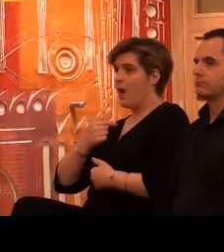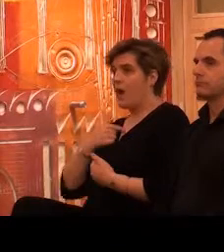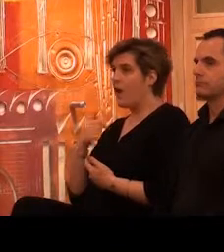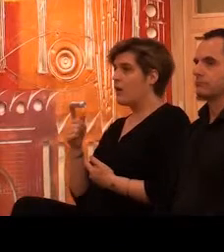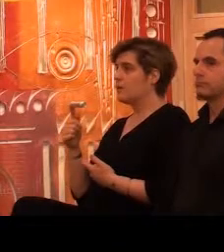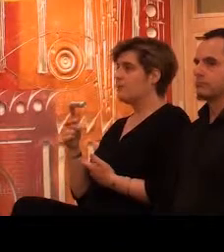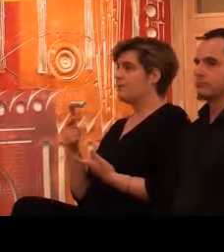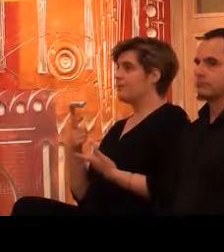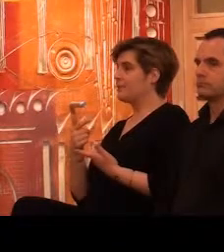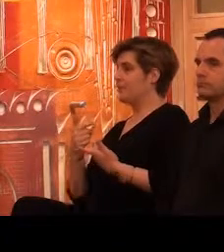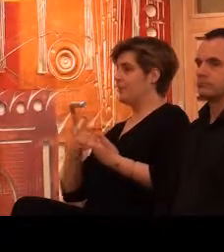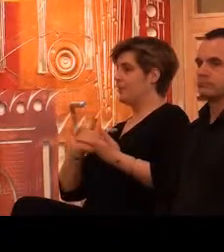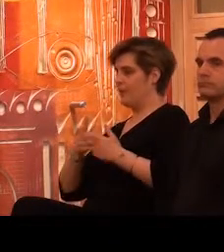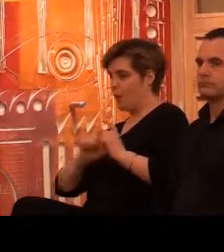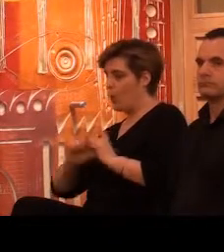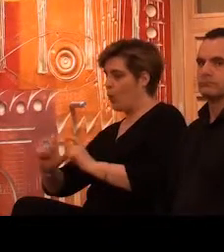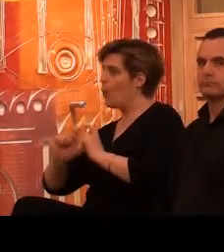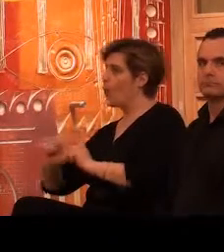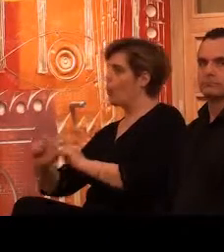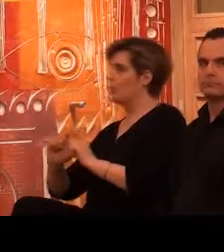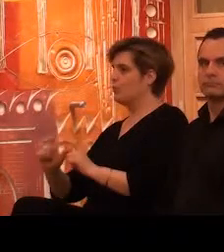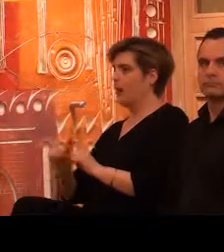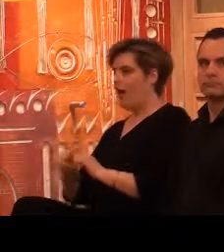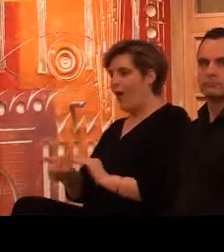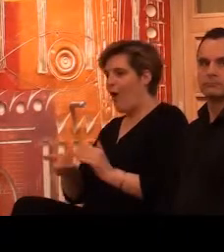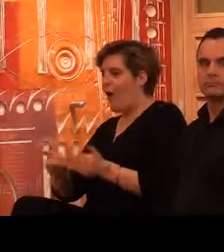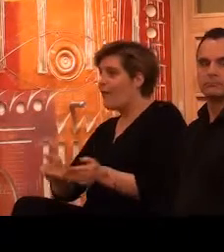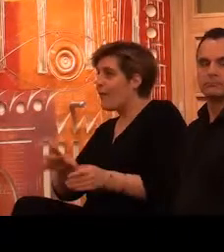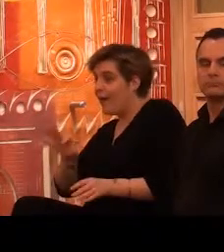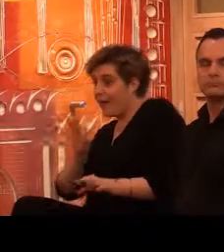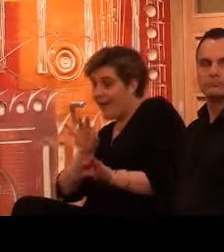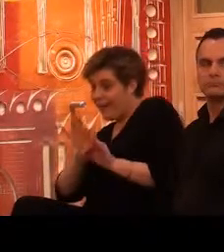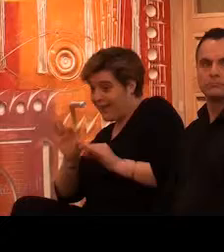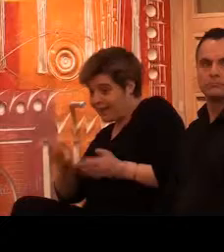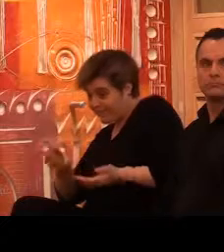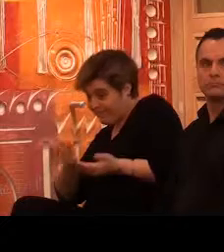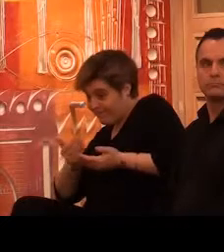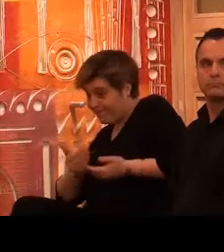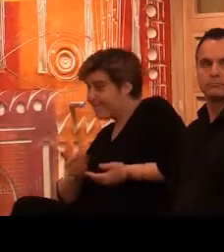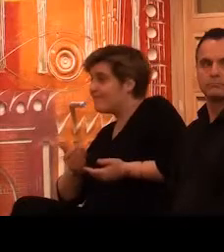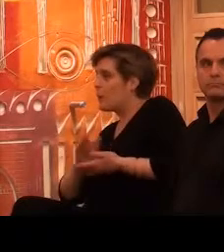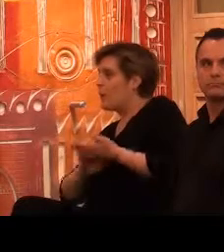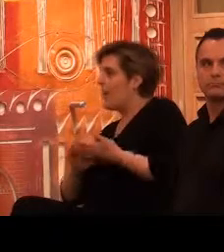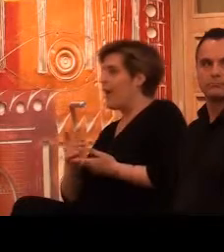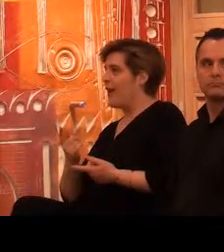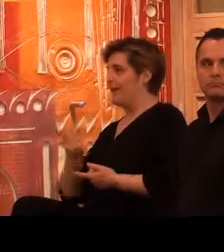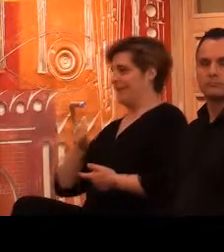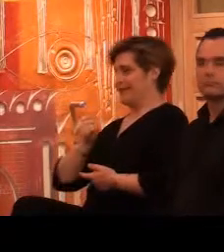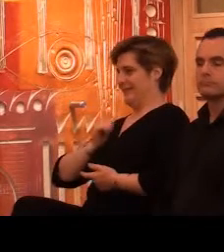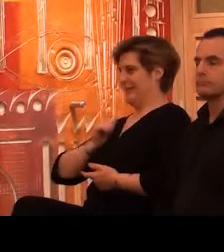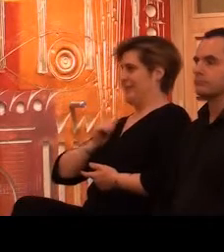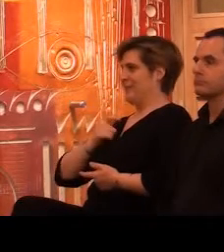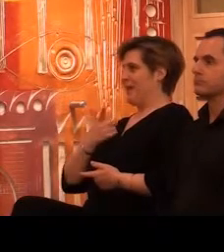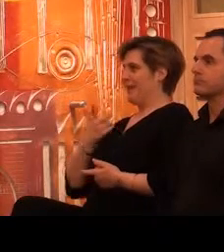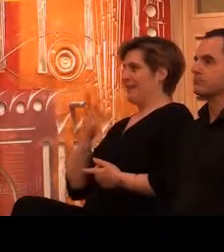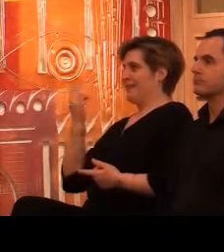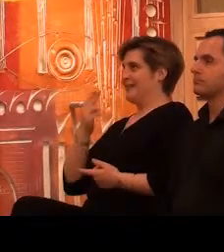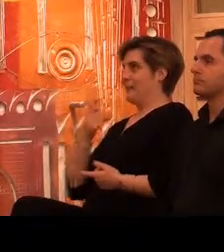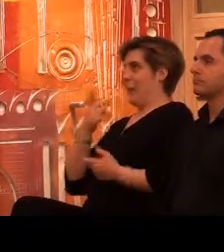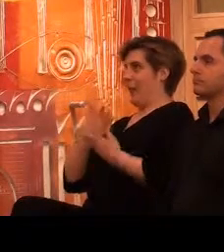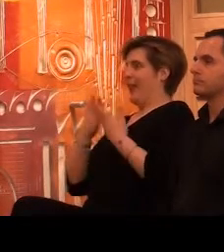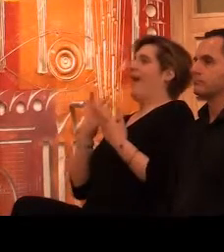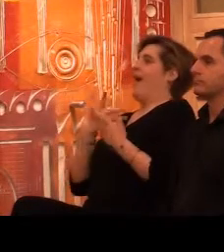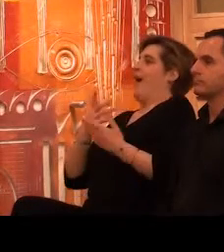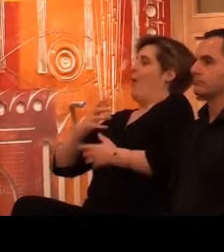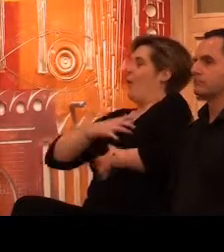invitation, we were there ready to allow ourselves to be surprised when that first picture arrived. And I can still remember the day, it was done on one of those whiteboards